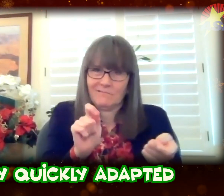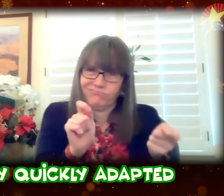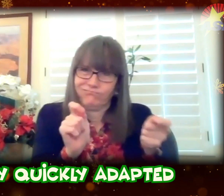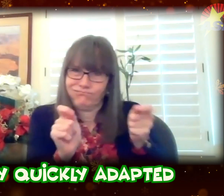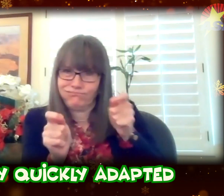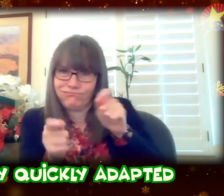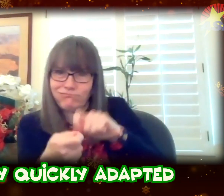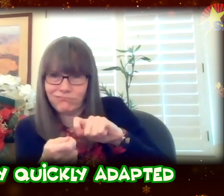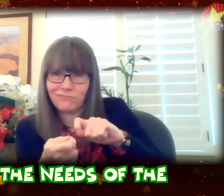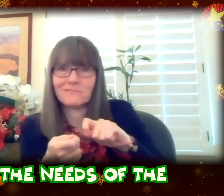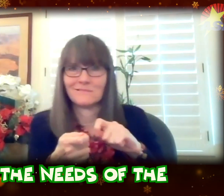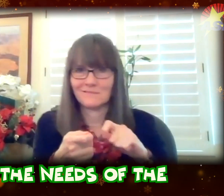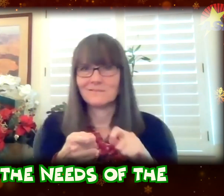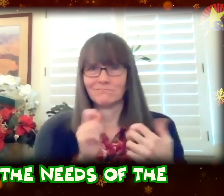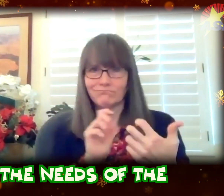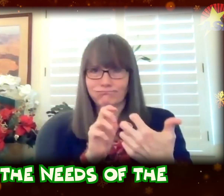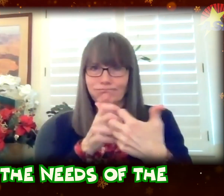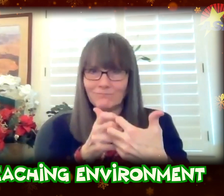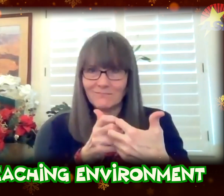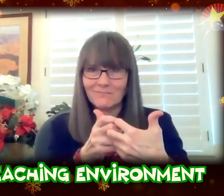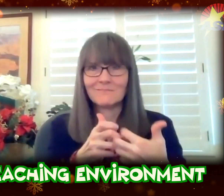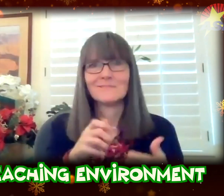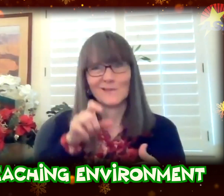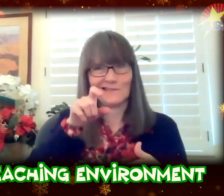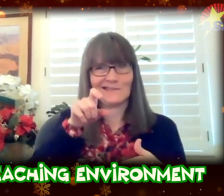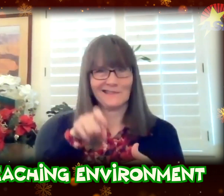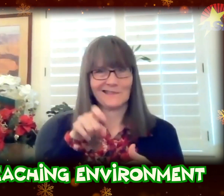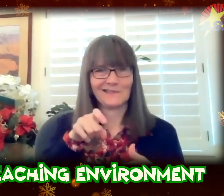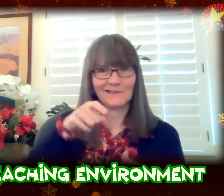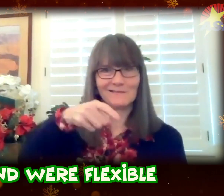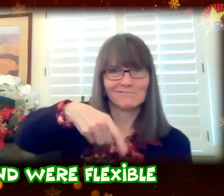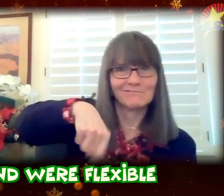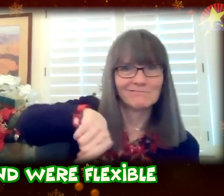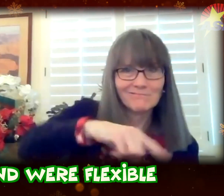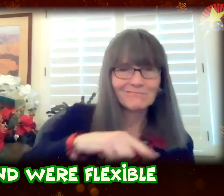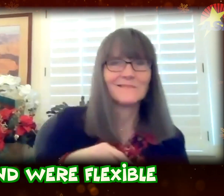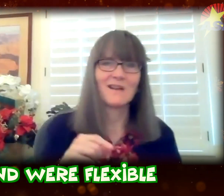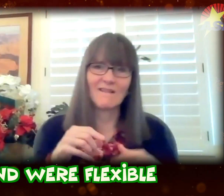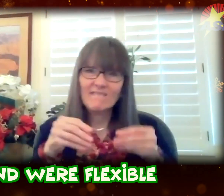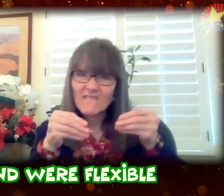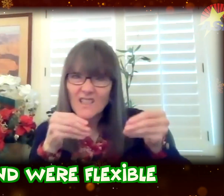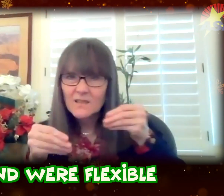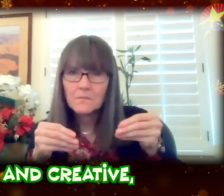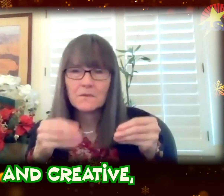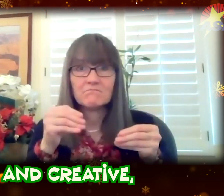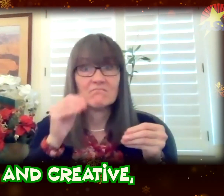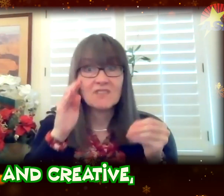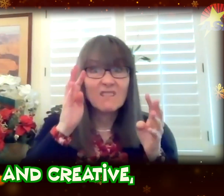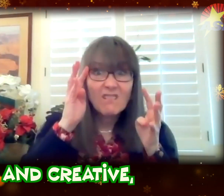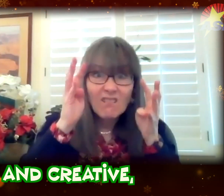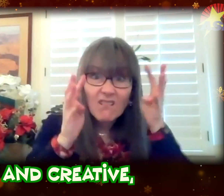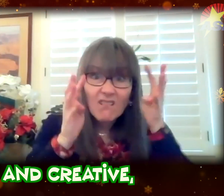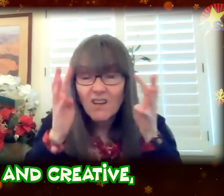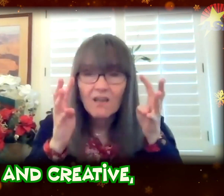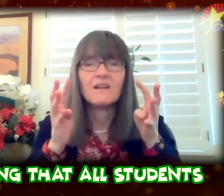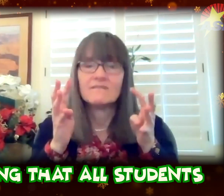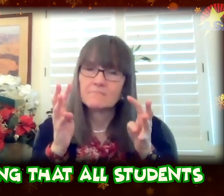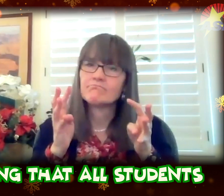They quickly adapted to the needs of the new teaching environment and were flexible and